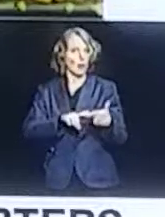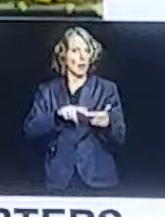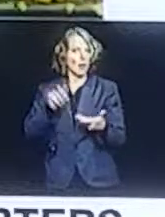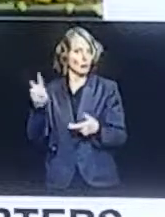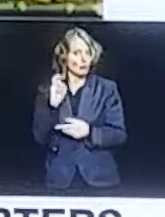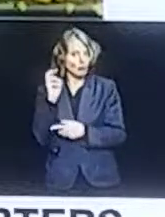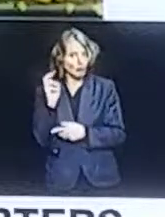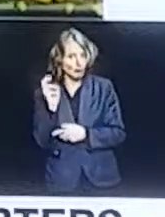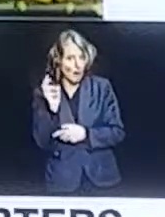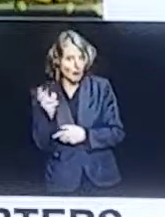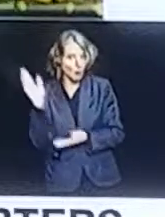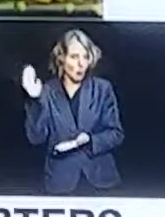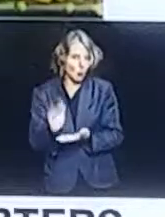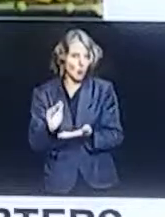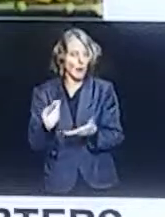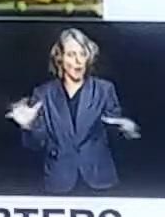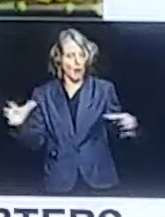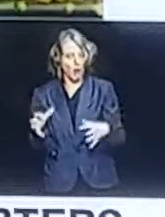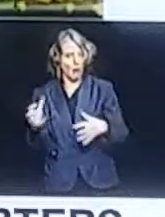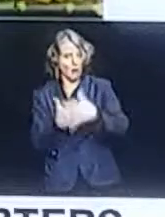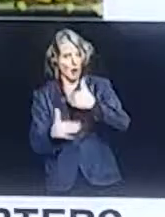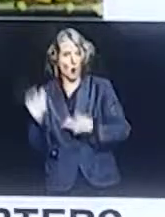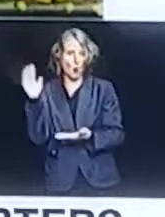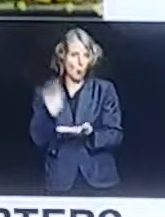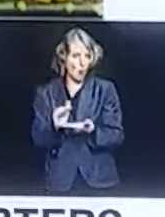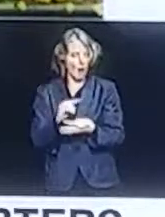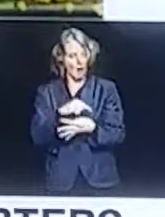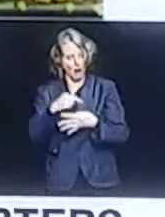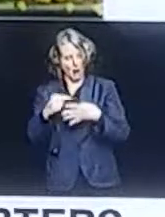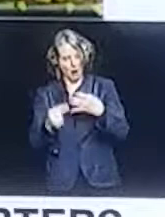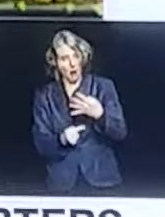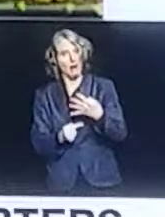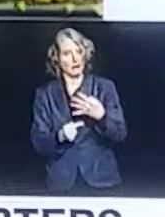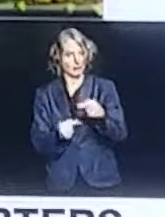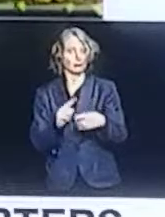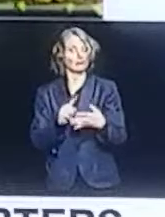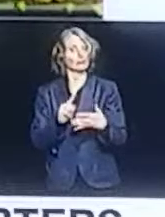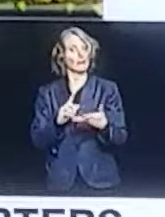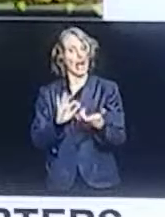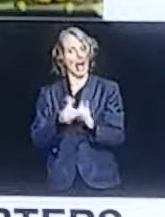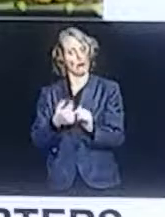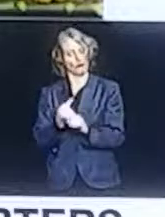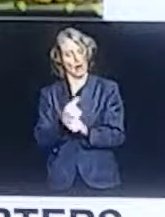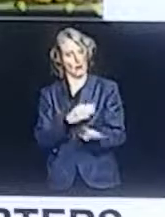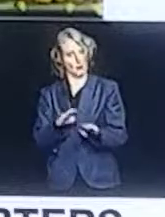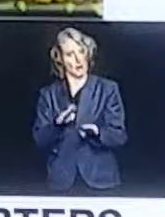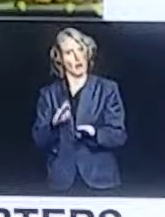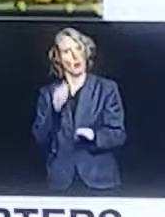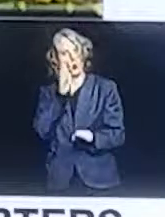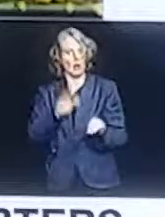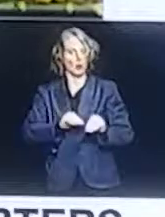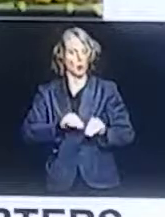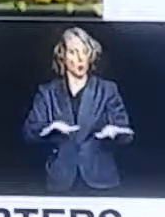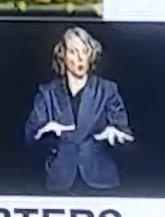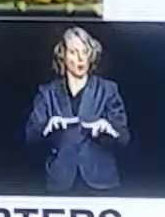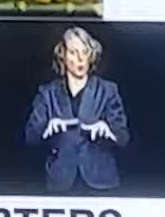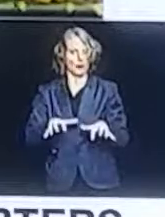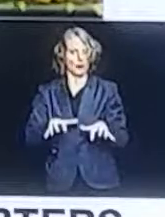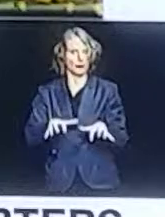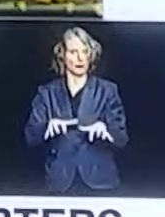travel, limit gatherings. All of those are measures that will lead to reducing